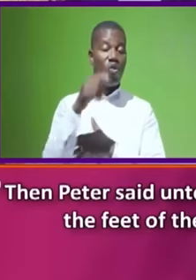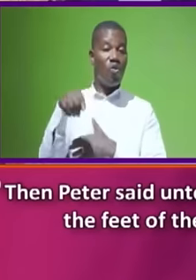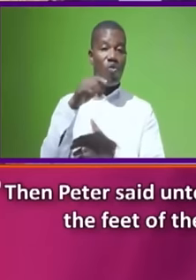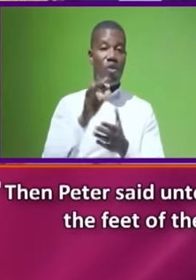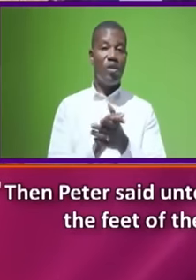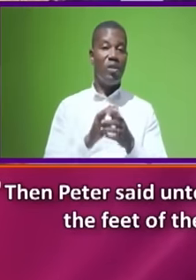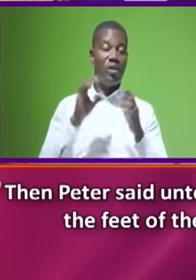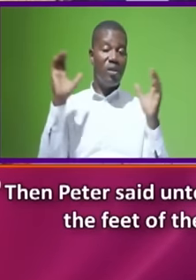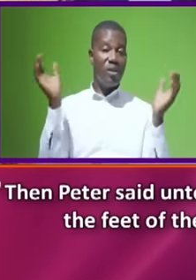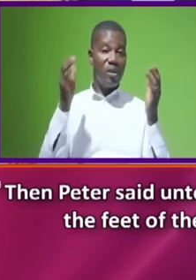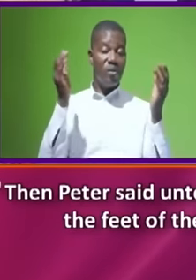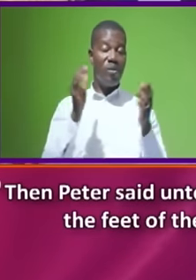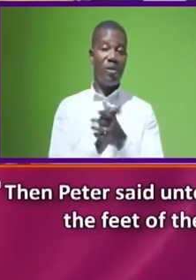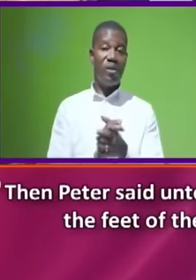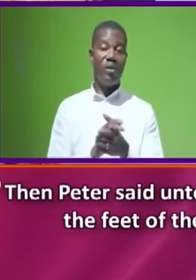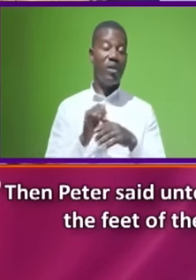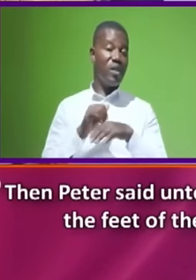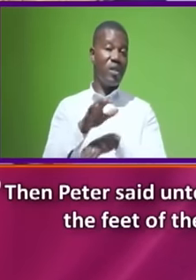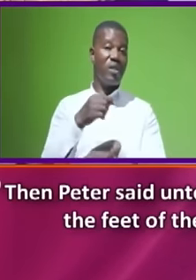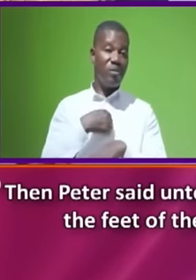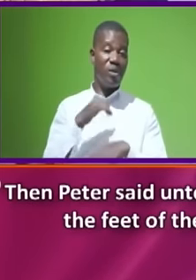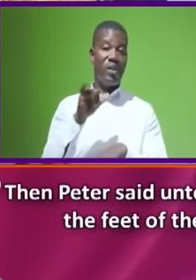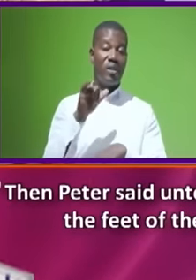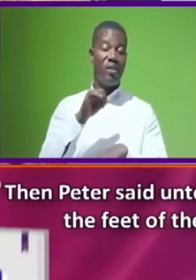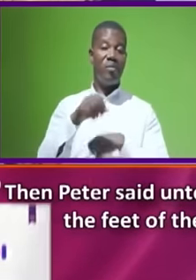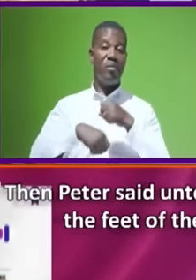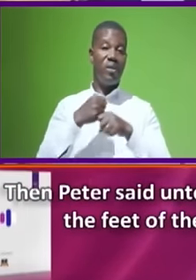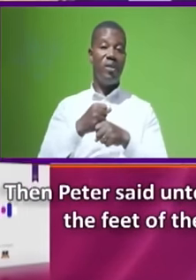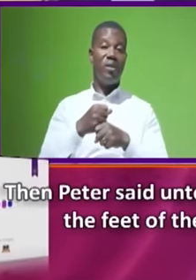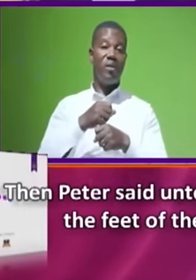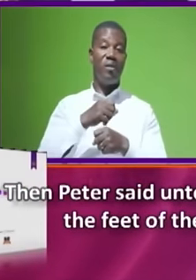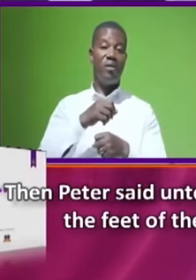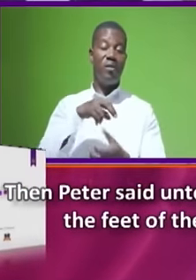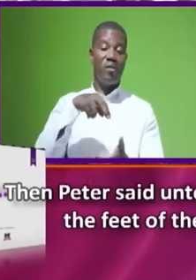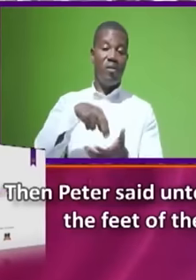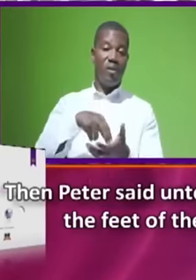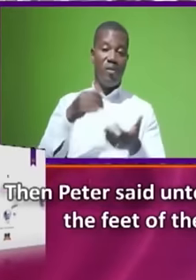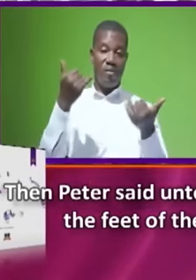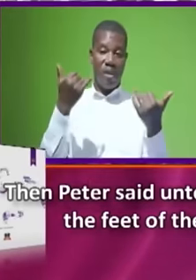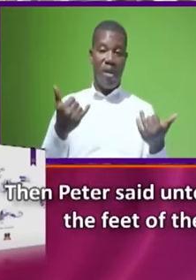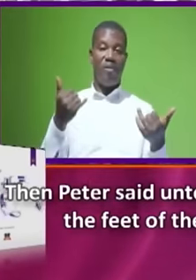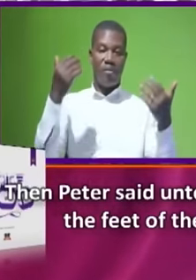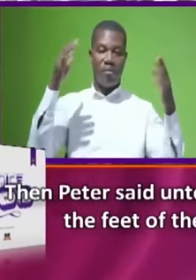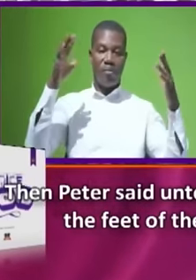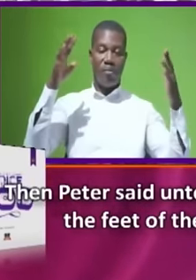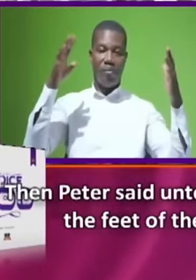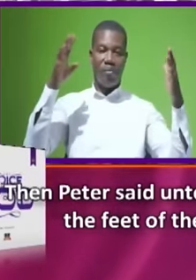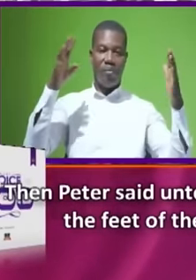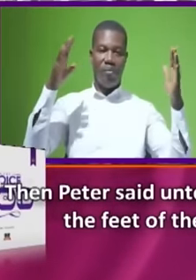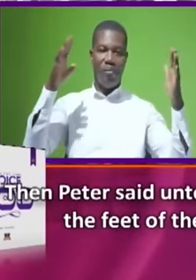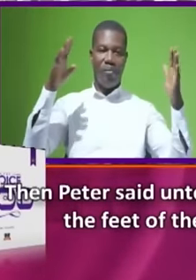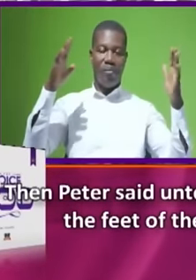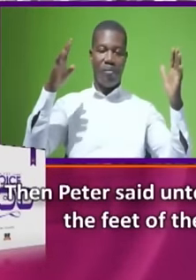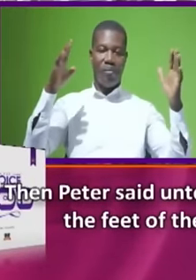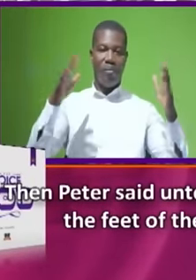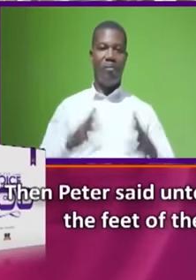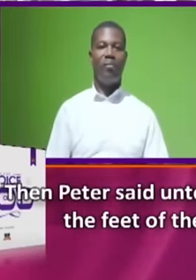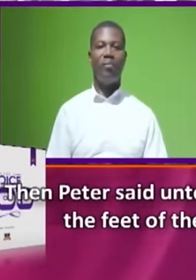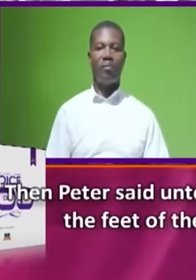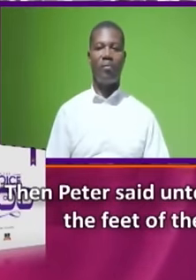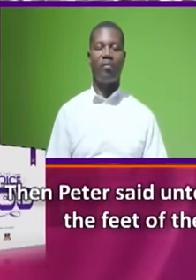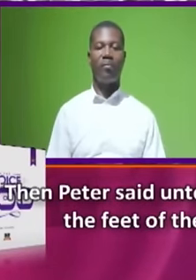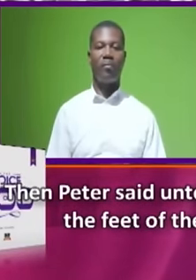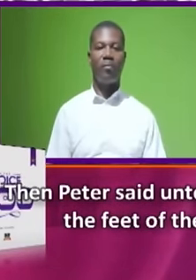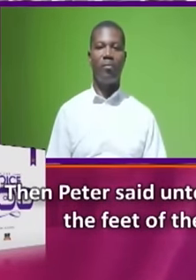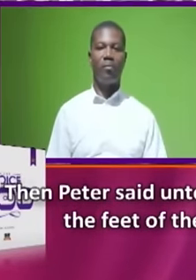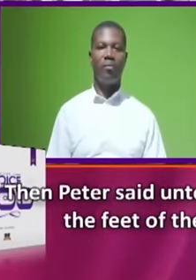wash mammy, no. I finna munia one. The God whom we are celebrating this anniversary, and for that